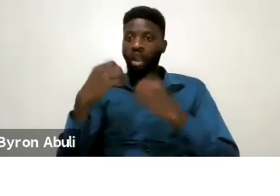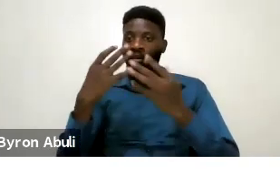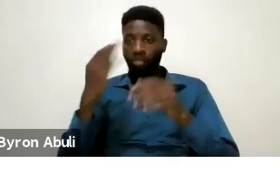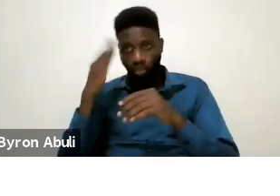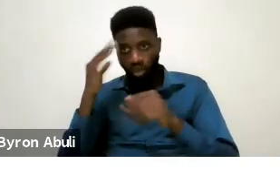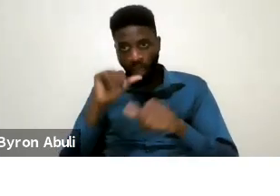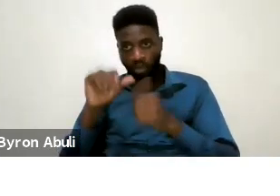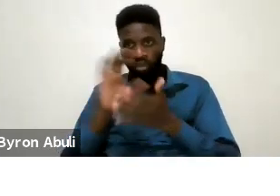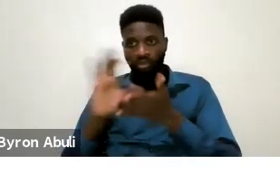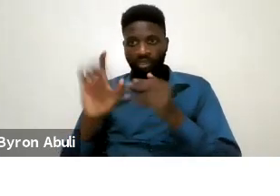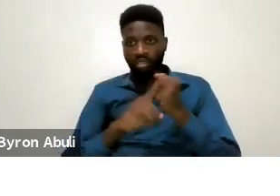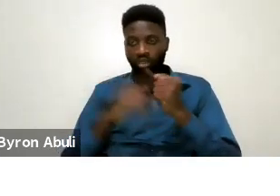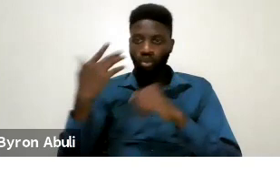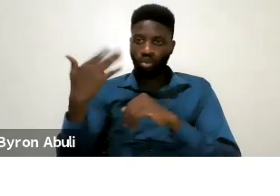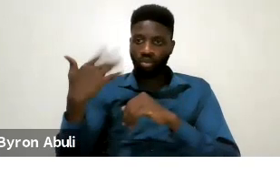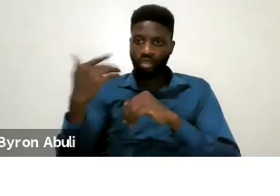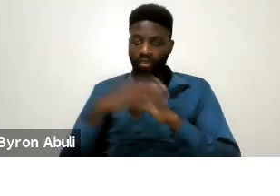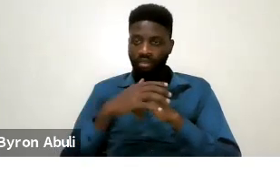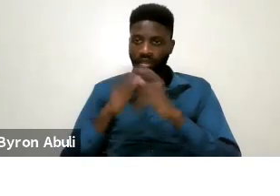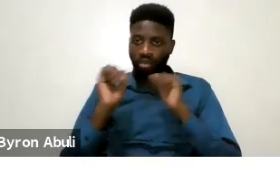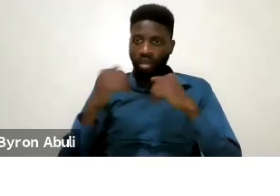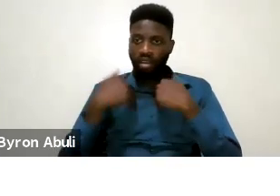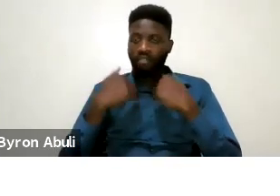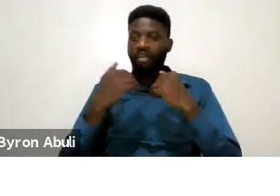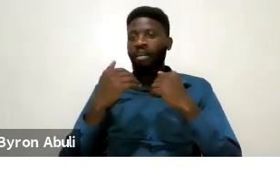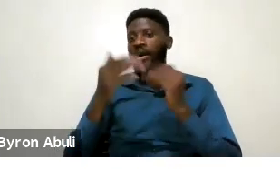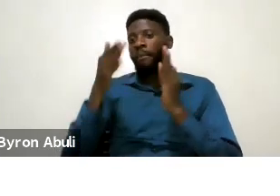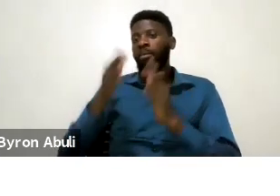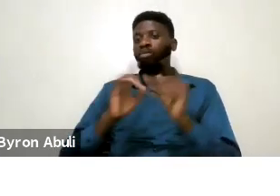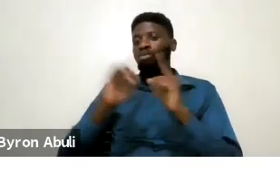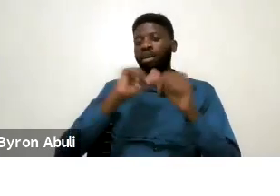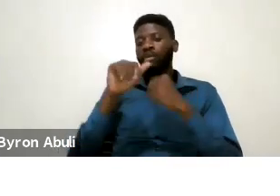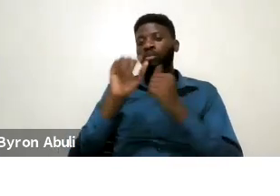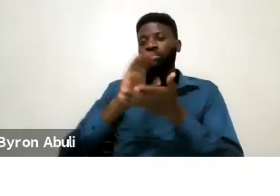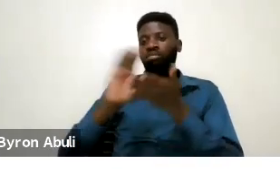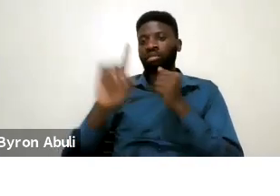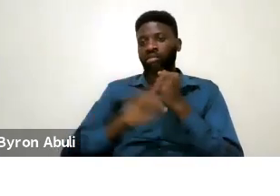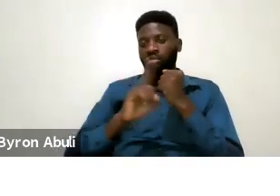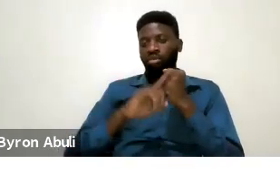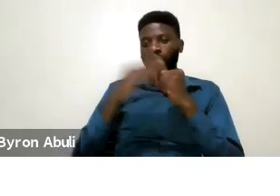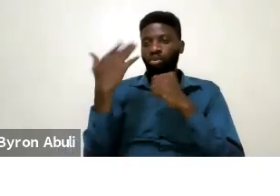documents? Can we have somebody to mention some of the Chapter 6 documents they know?